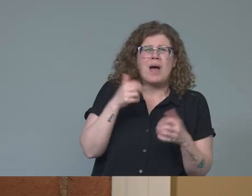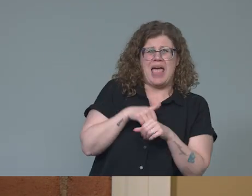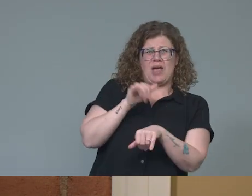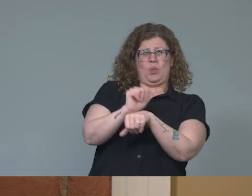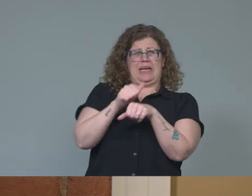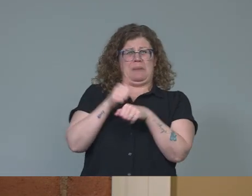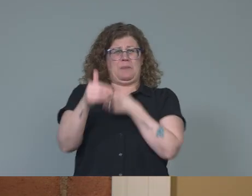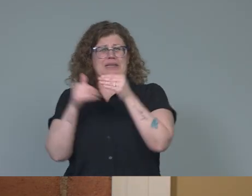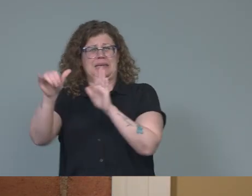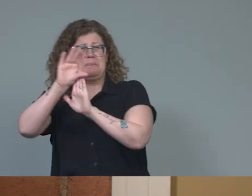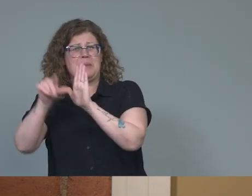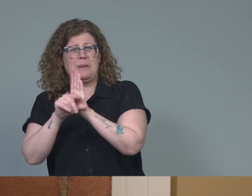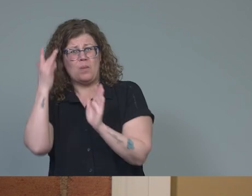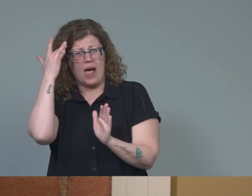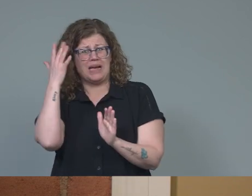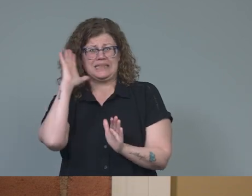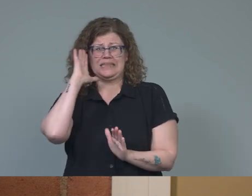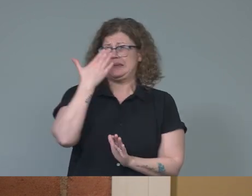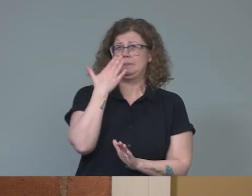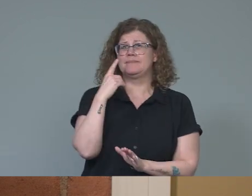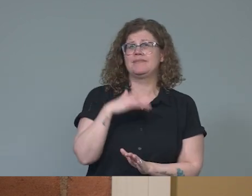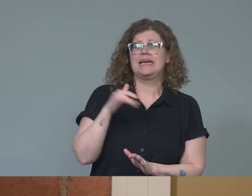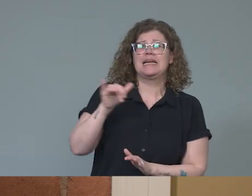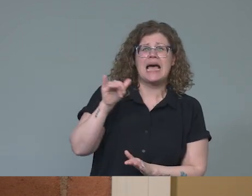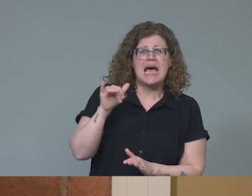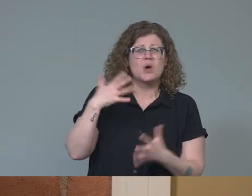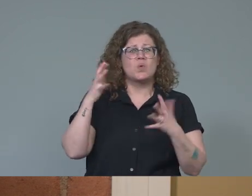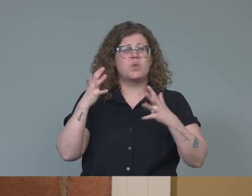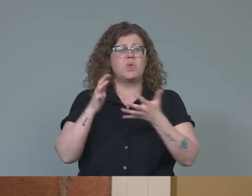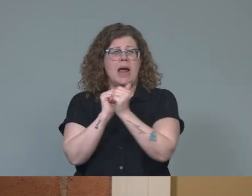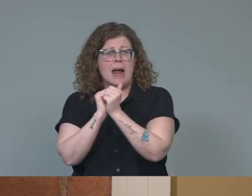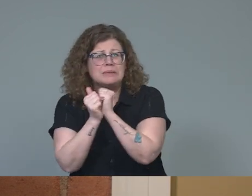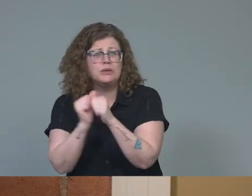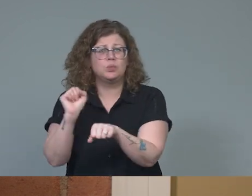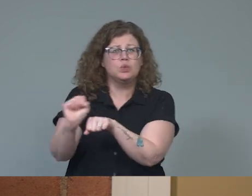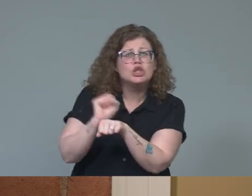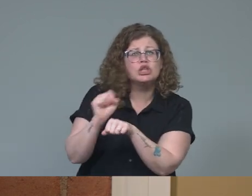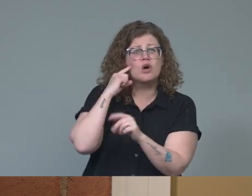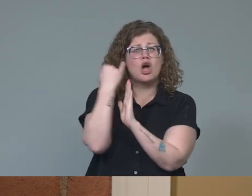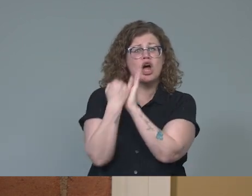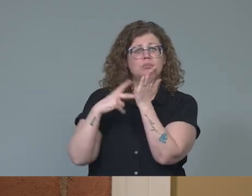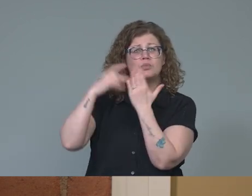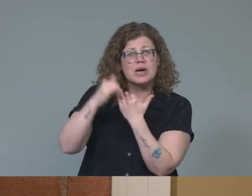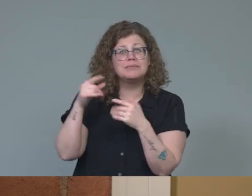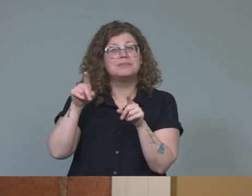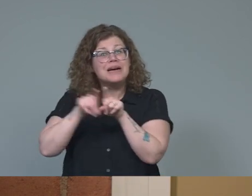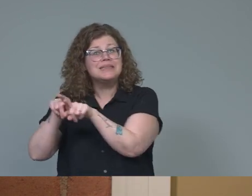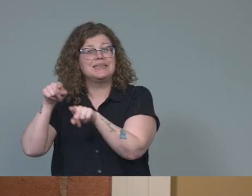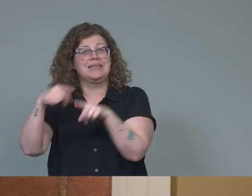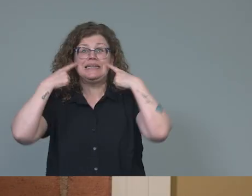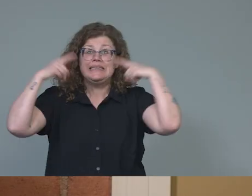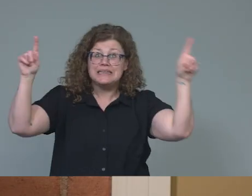completion of the artwork is the achievement in itself. But really, people are fascinated by how things were made. And the